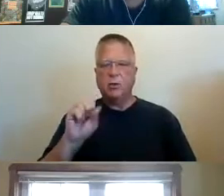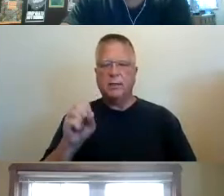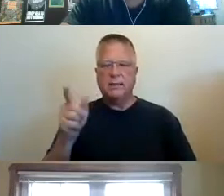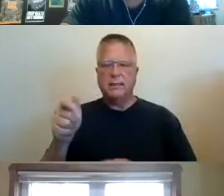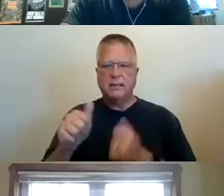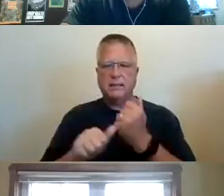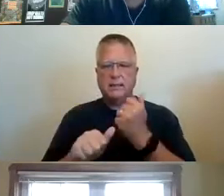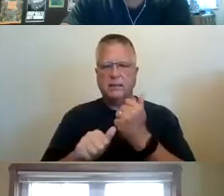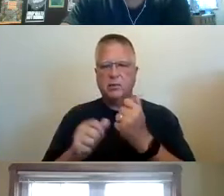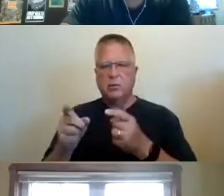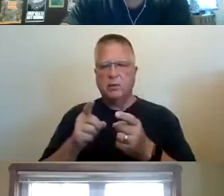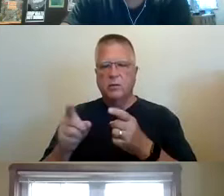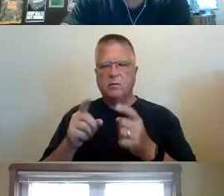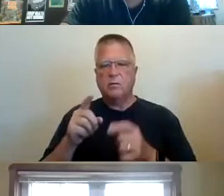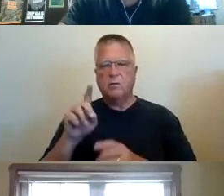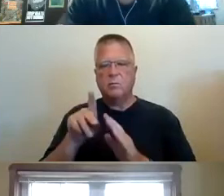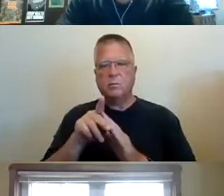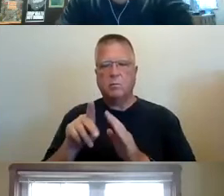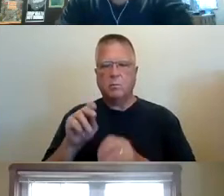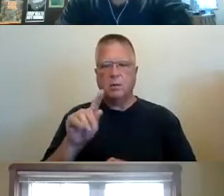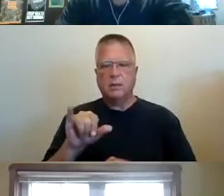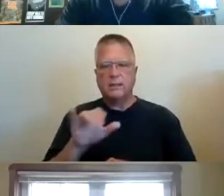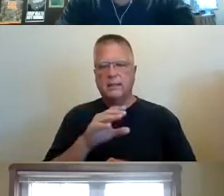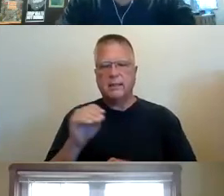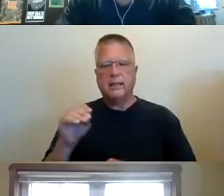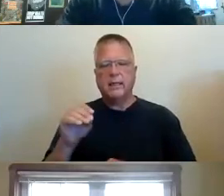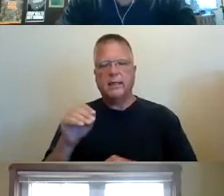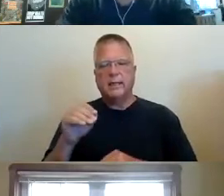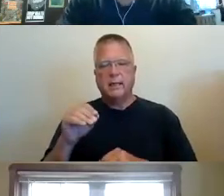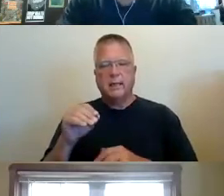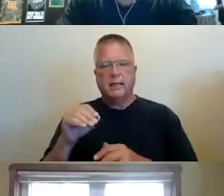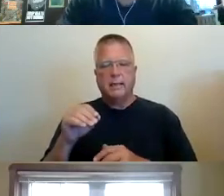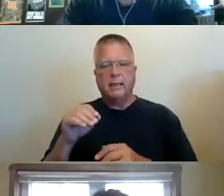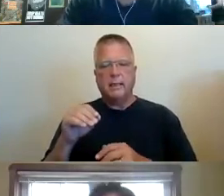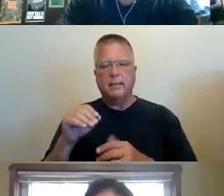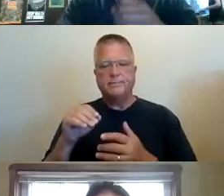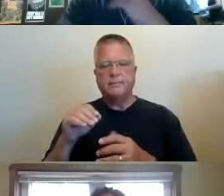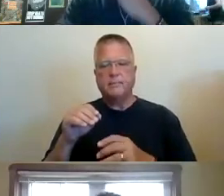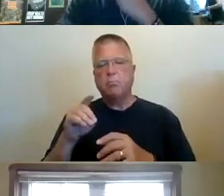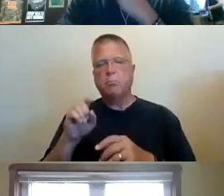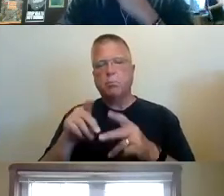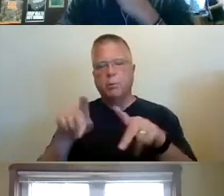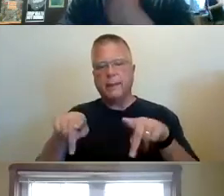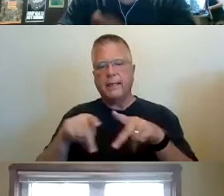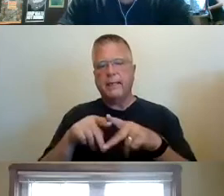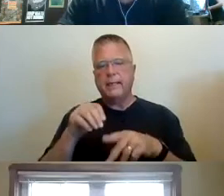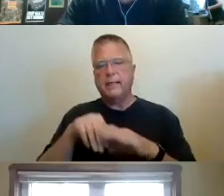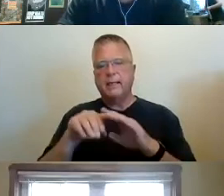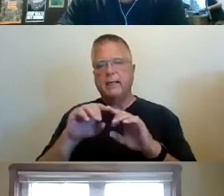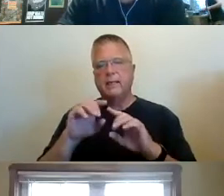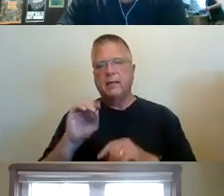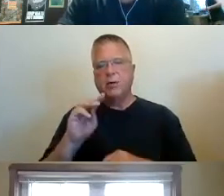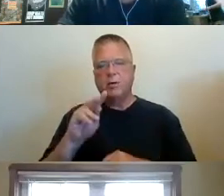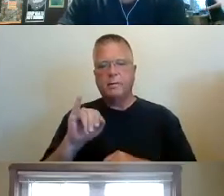for Policy Planning and Permitting in the Department of Mobility and Infrastructure. Cassandra is leading our Move